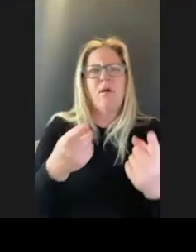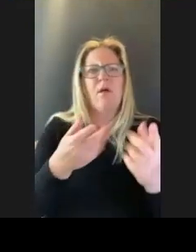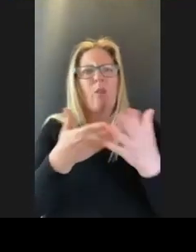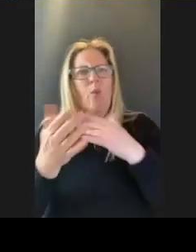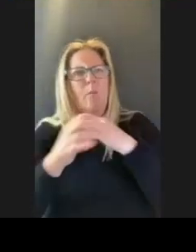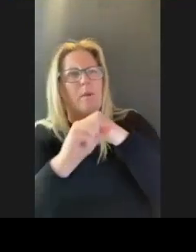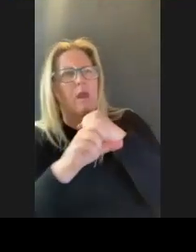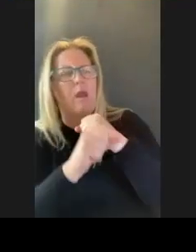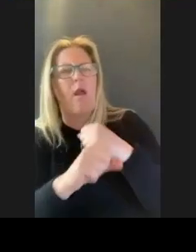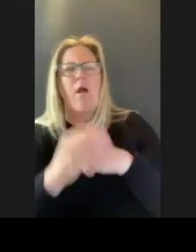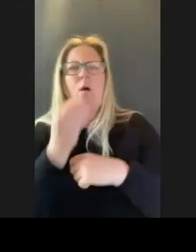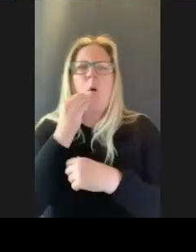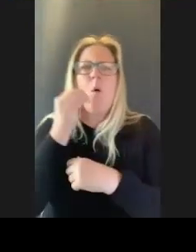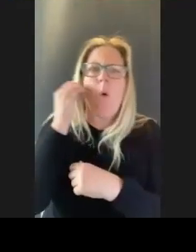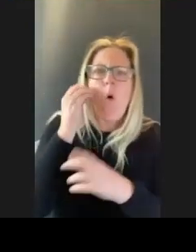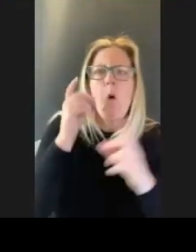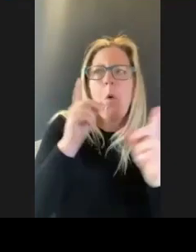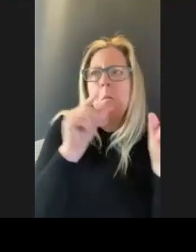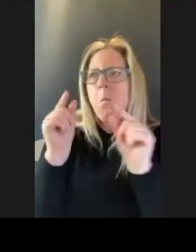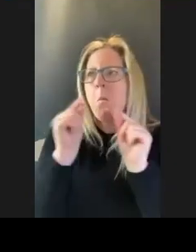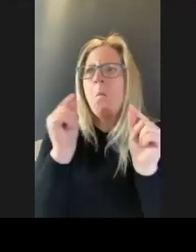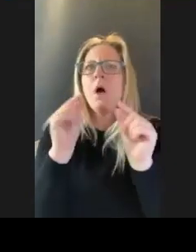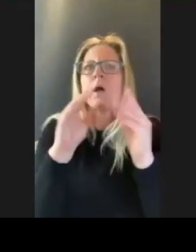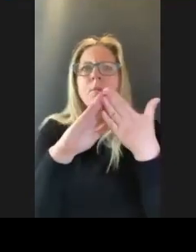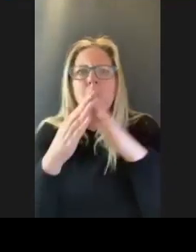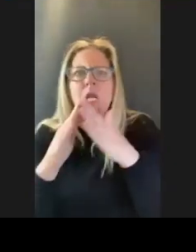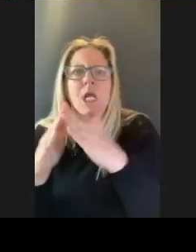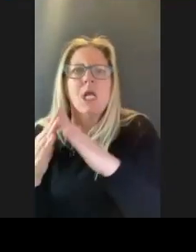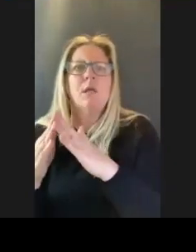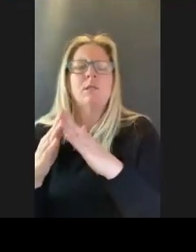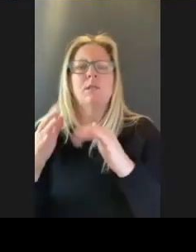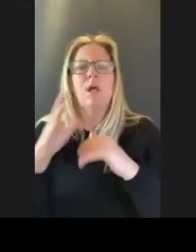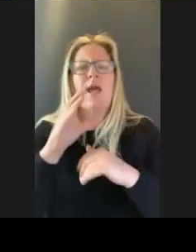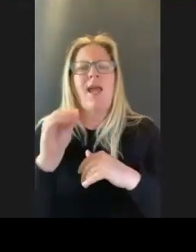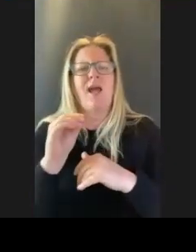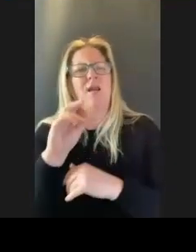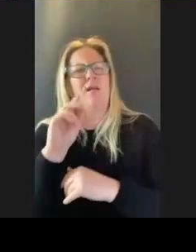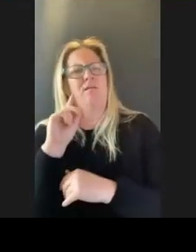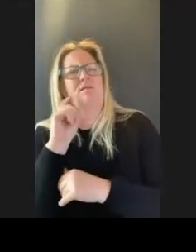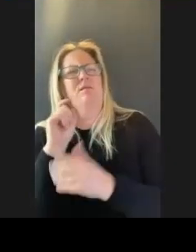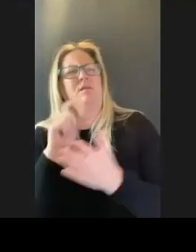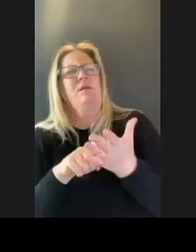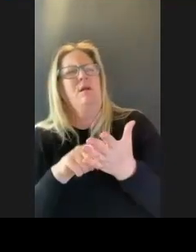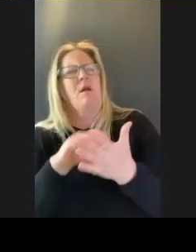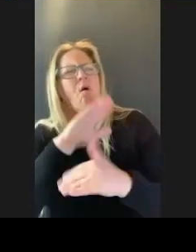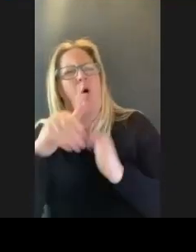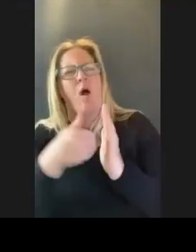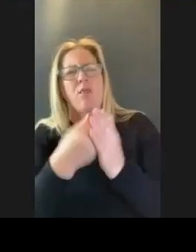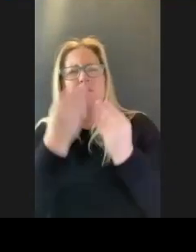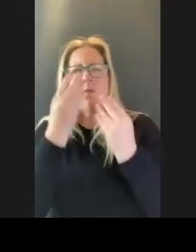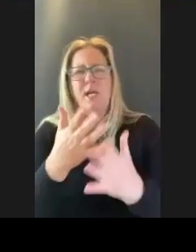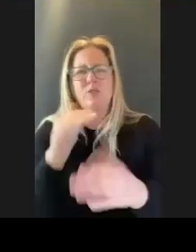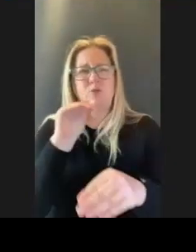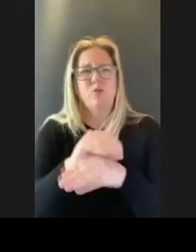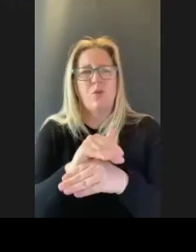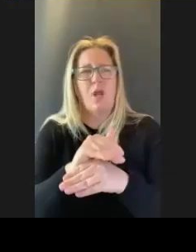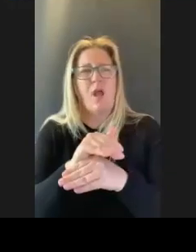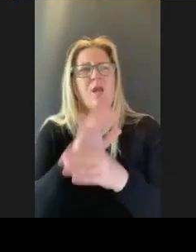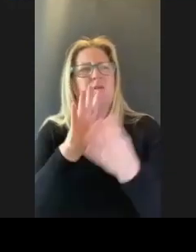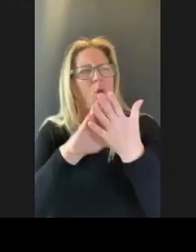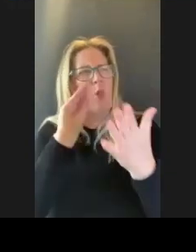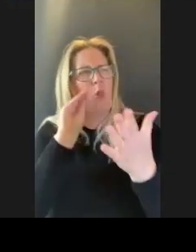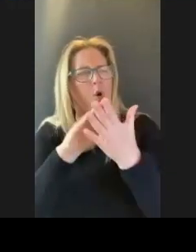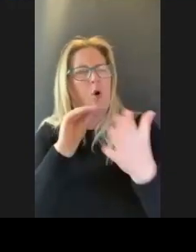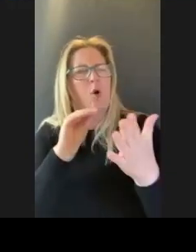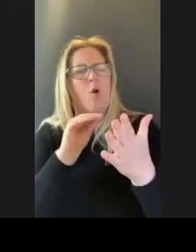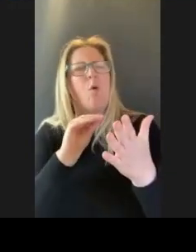our homes, and in our communities. And to allow the information that we all hear tonight to inform how we even